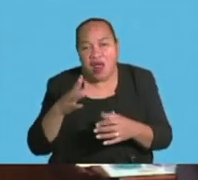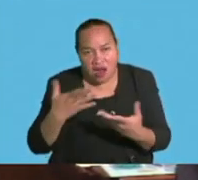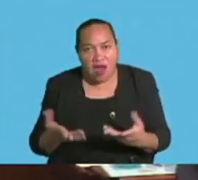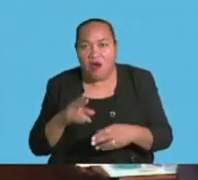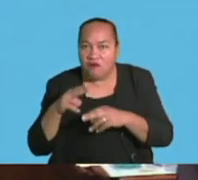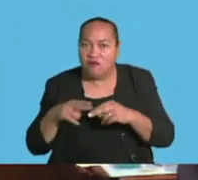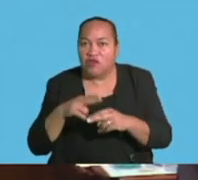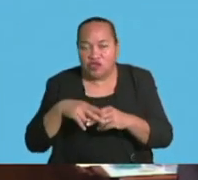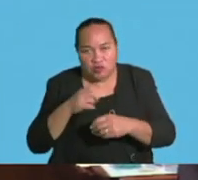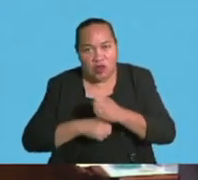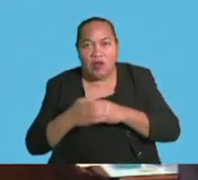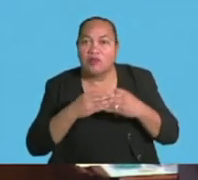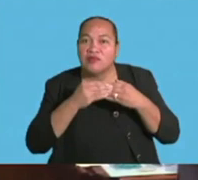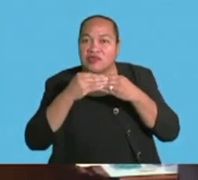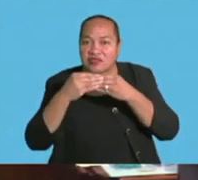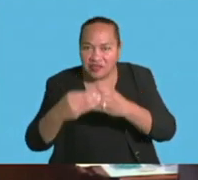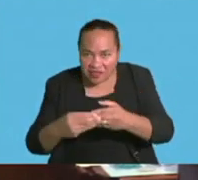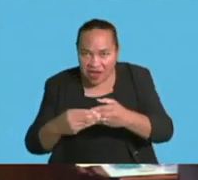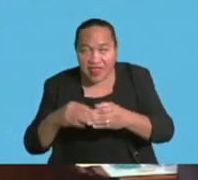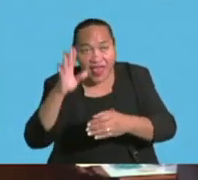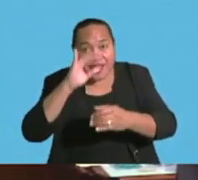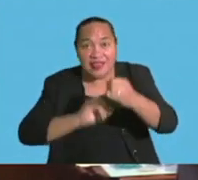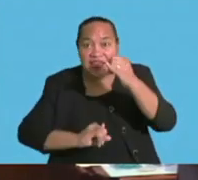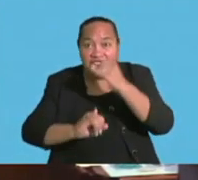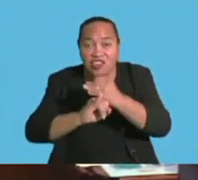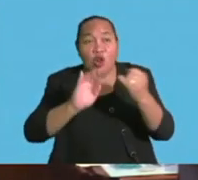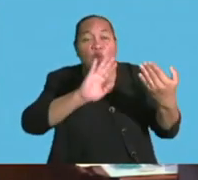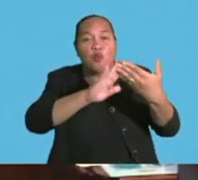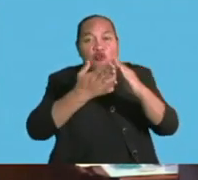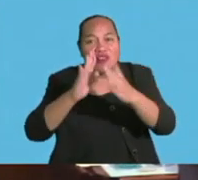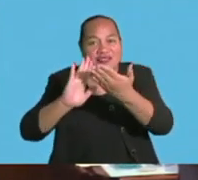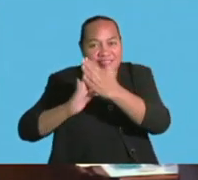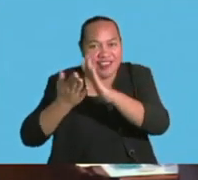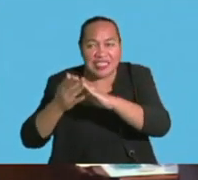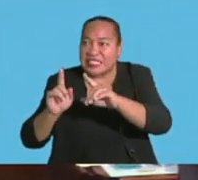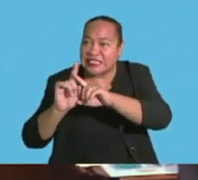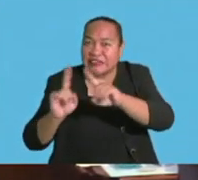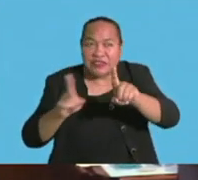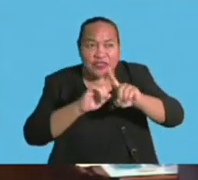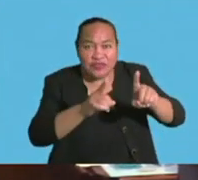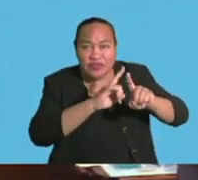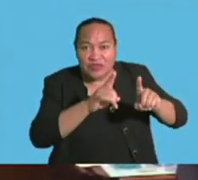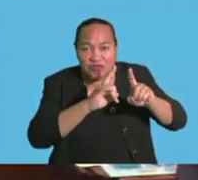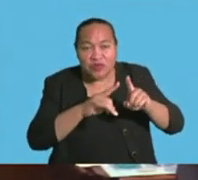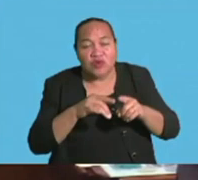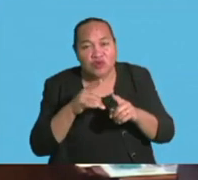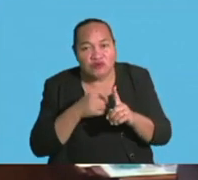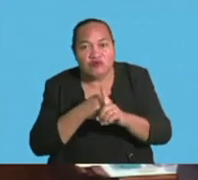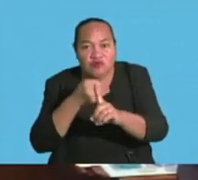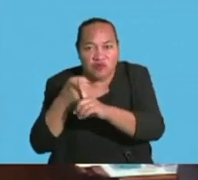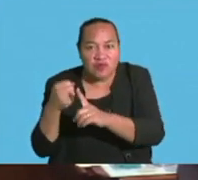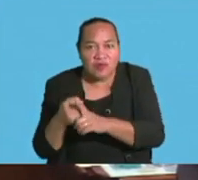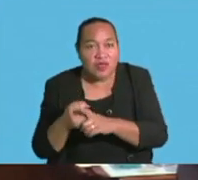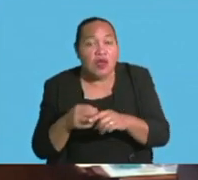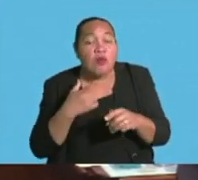on prominent leadership roles in the international community in almost any field of endeavor, from presiding